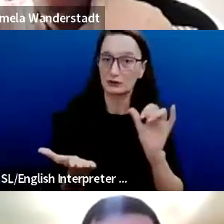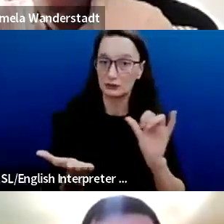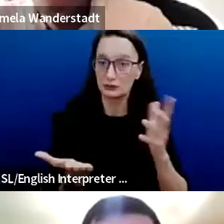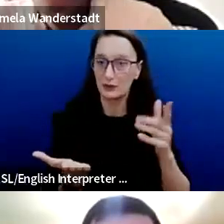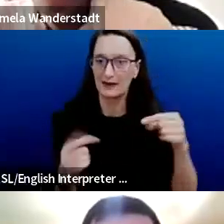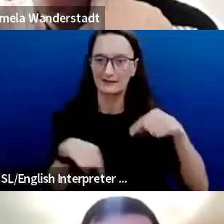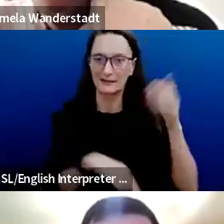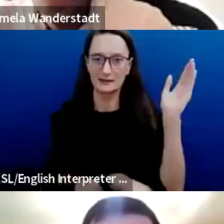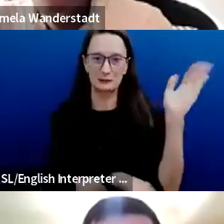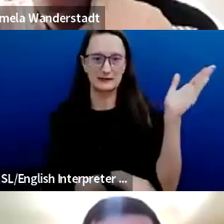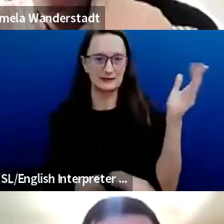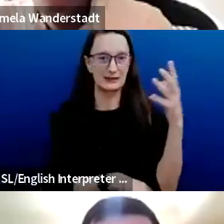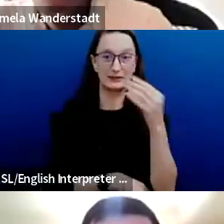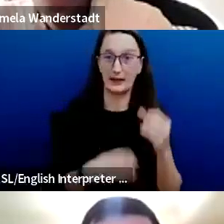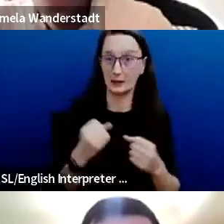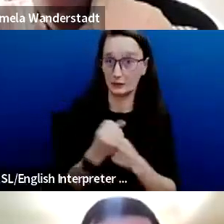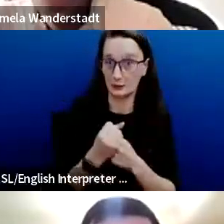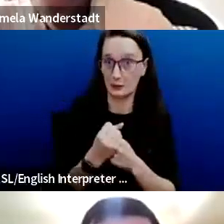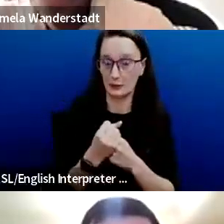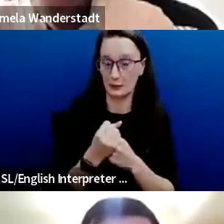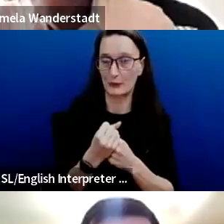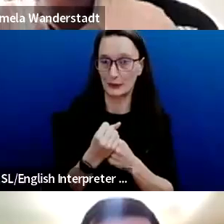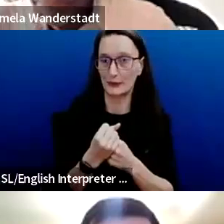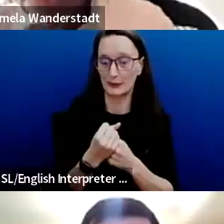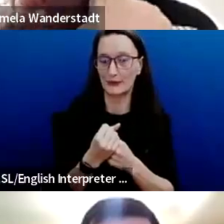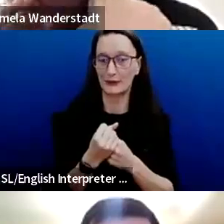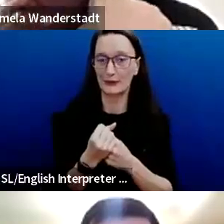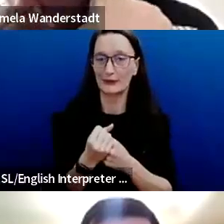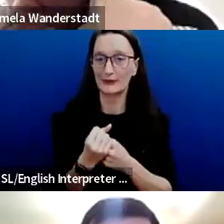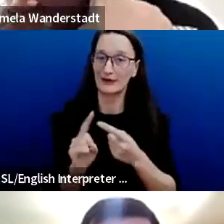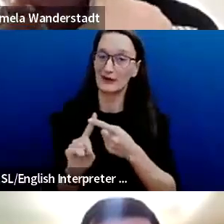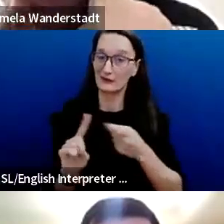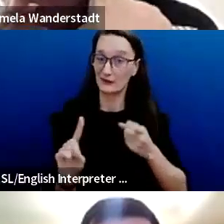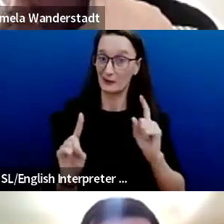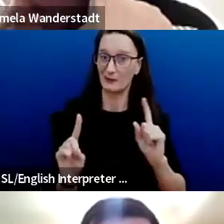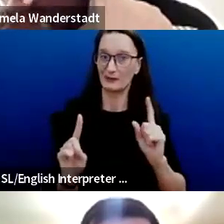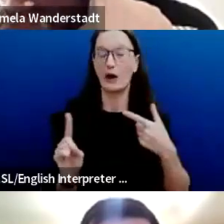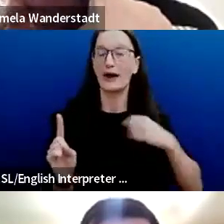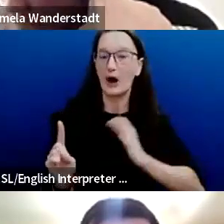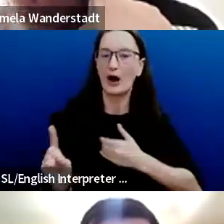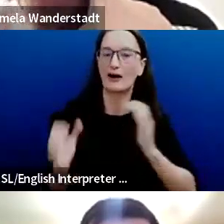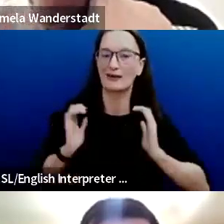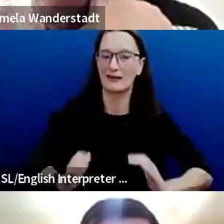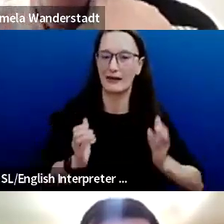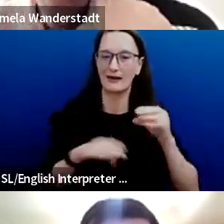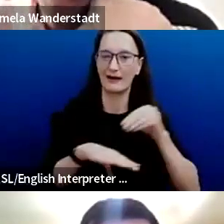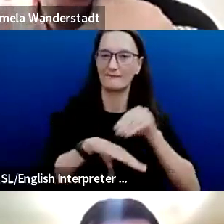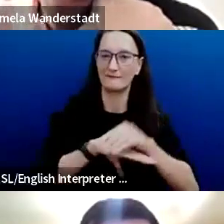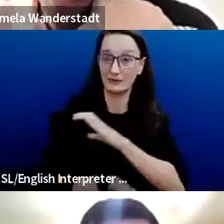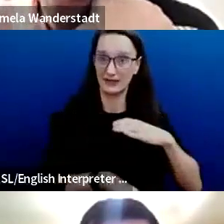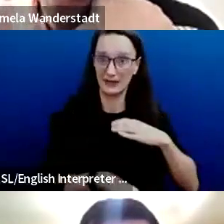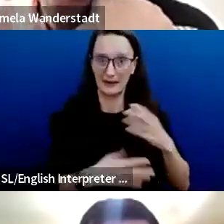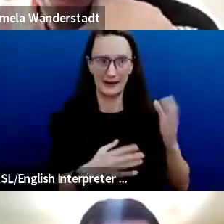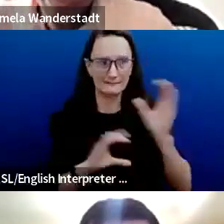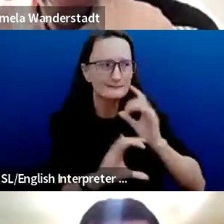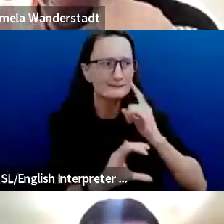presentation and the support that was sought by our client advisory committee. when it came to developing this. And so